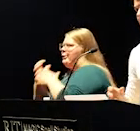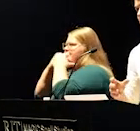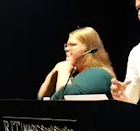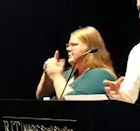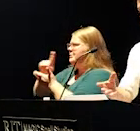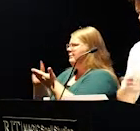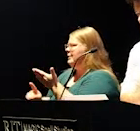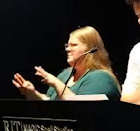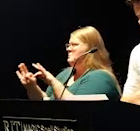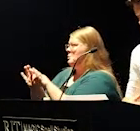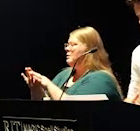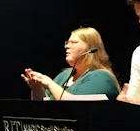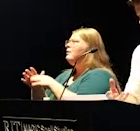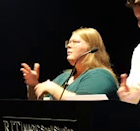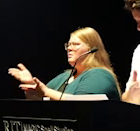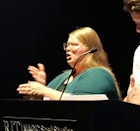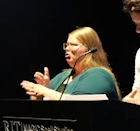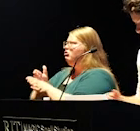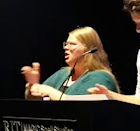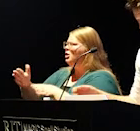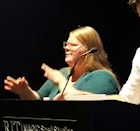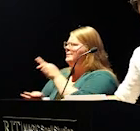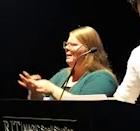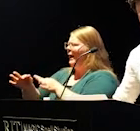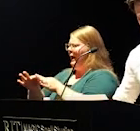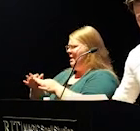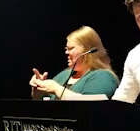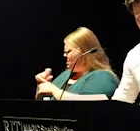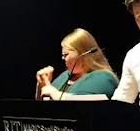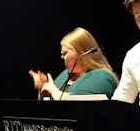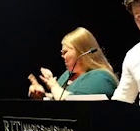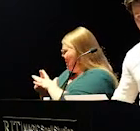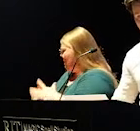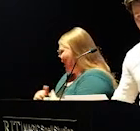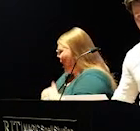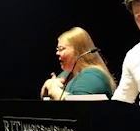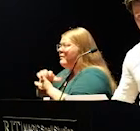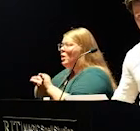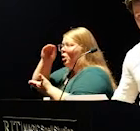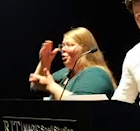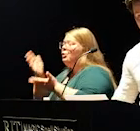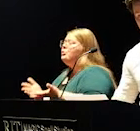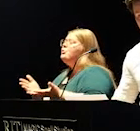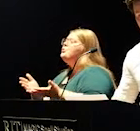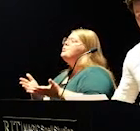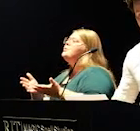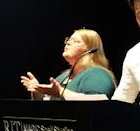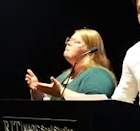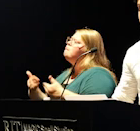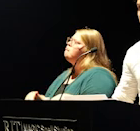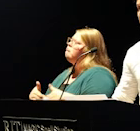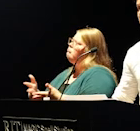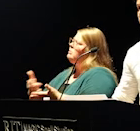is how I learned pretty quickly because of circumstance in my life, how